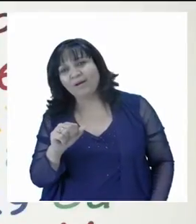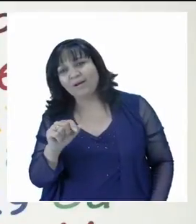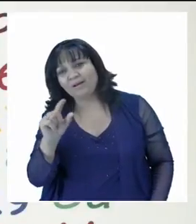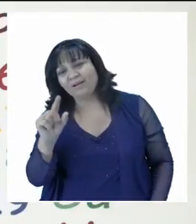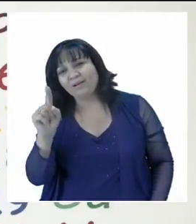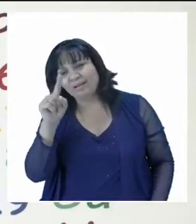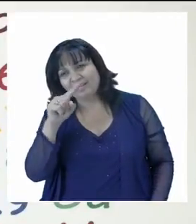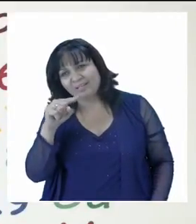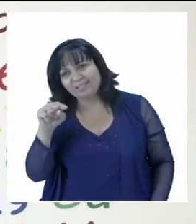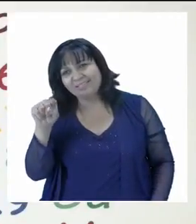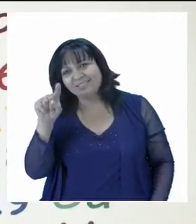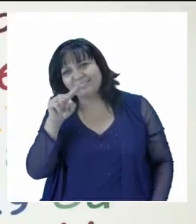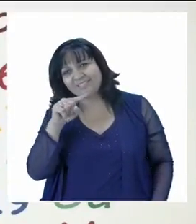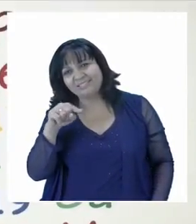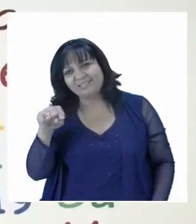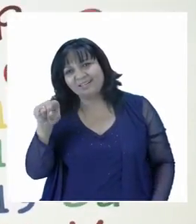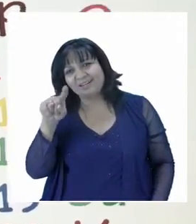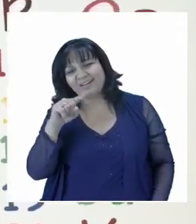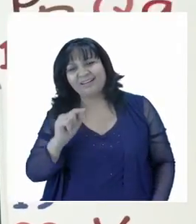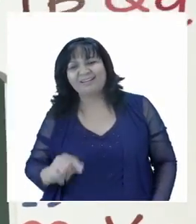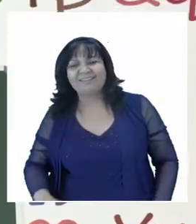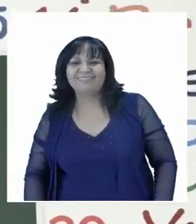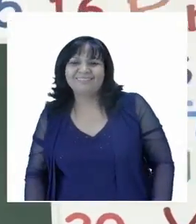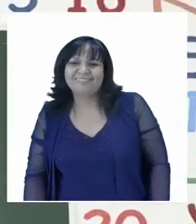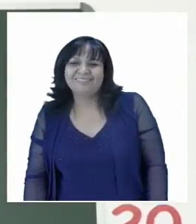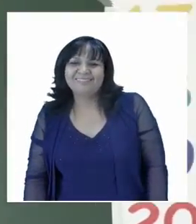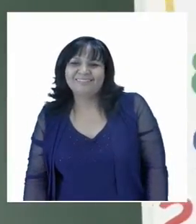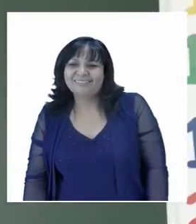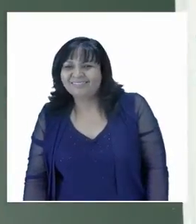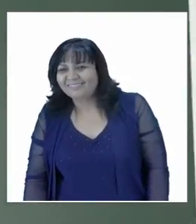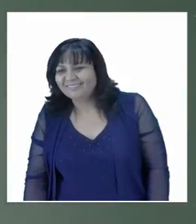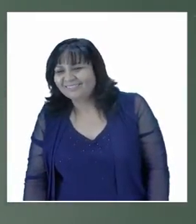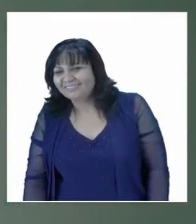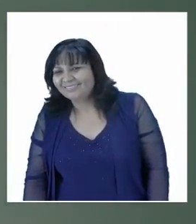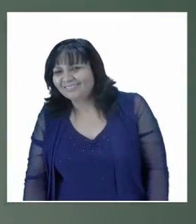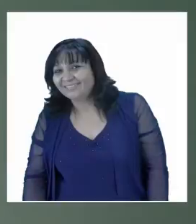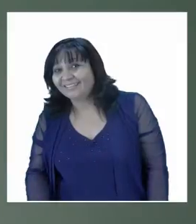a shape of a circle. There they